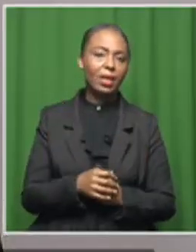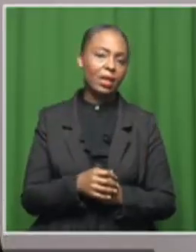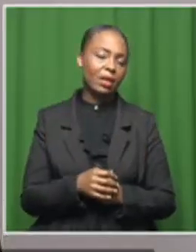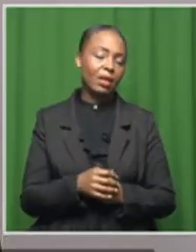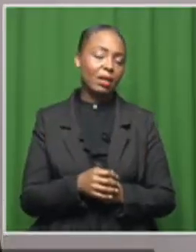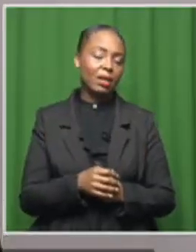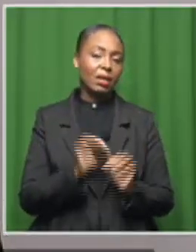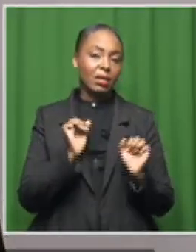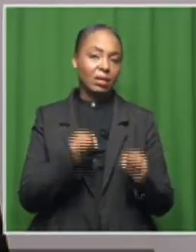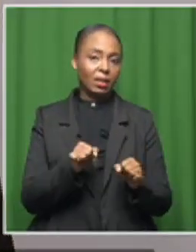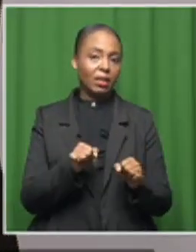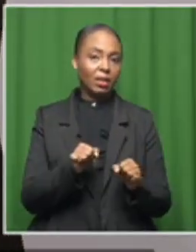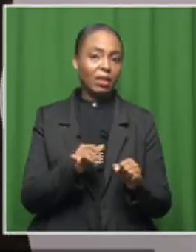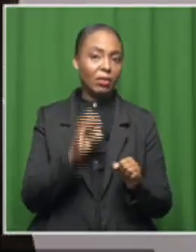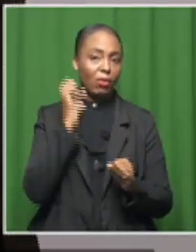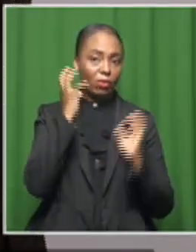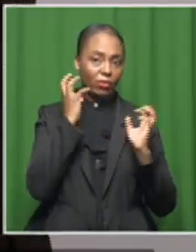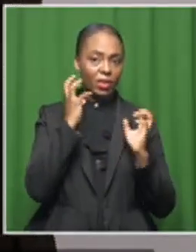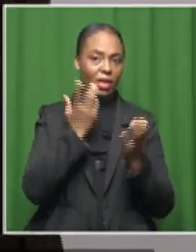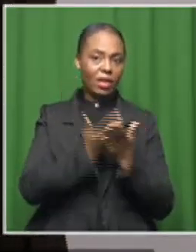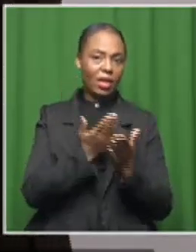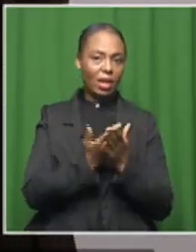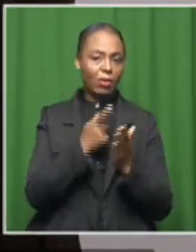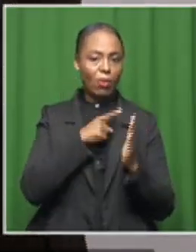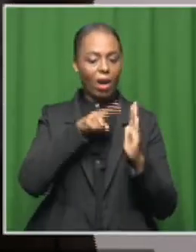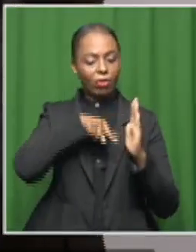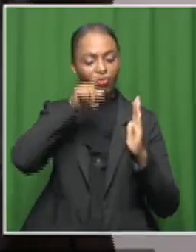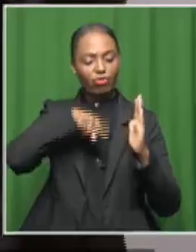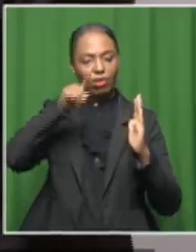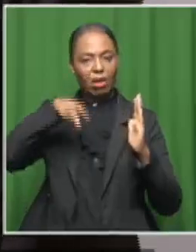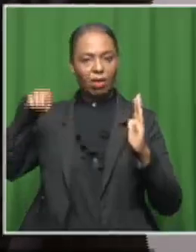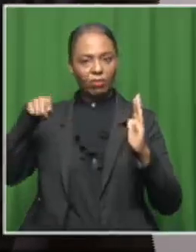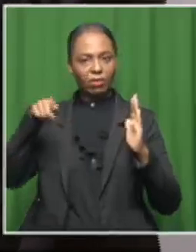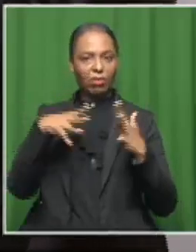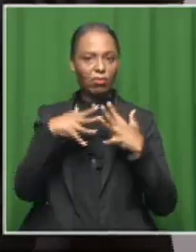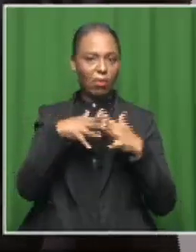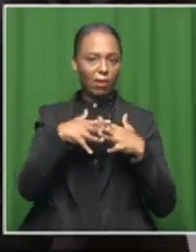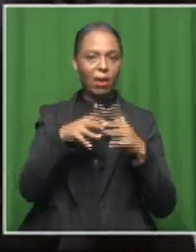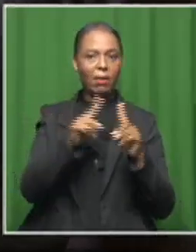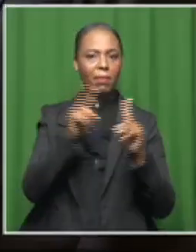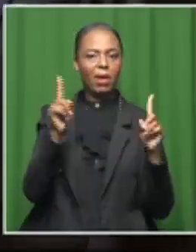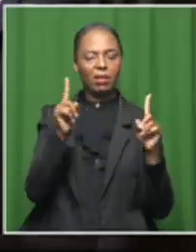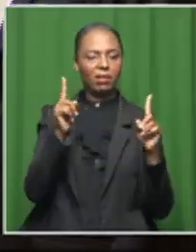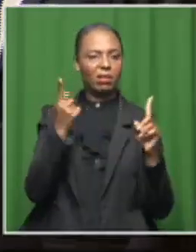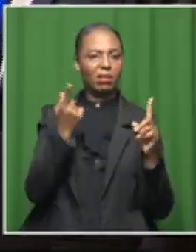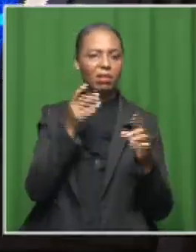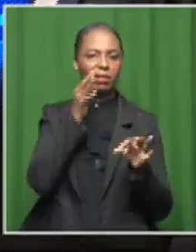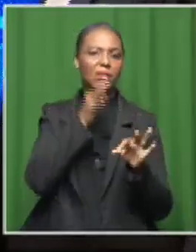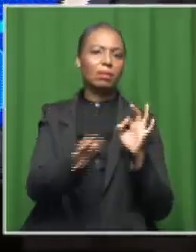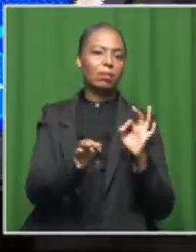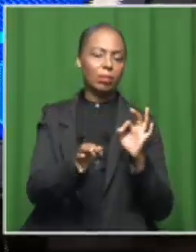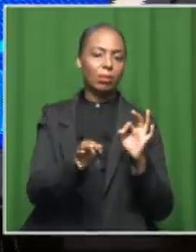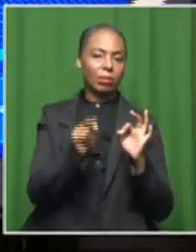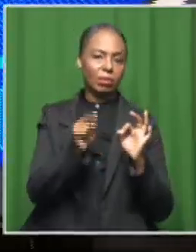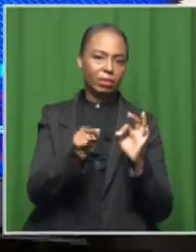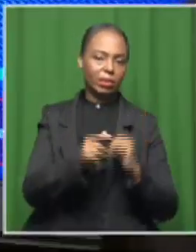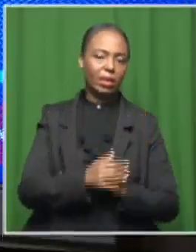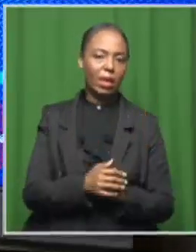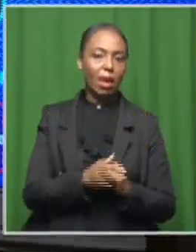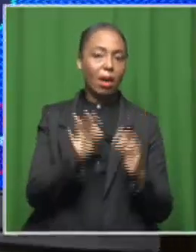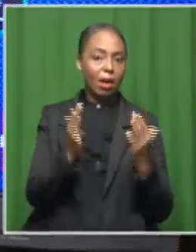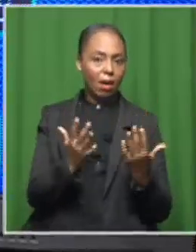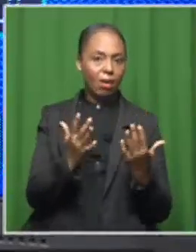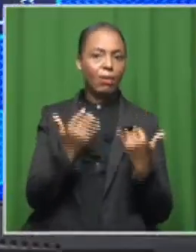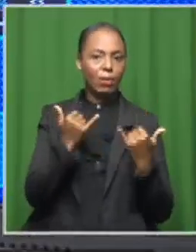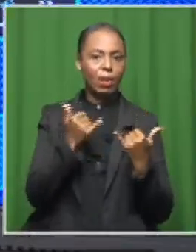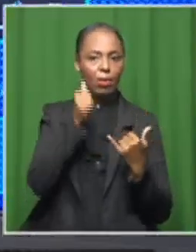say, especially when you look at this graph. It looks very complicated, but there really isn't that much to it. First and foremost, more important is to find a broker